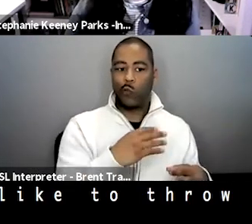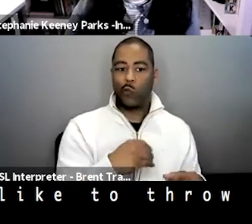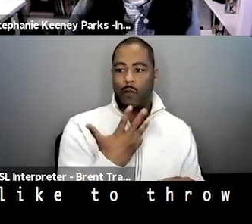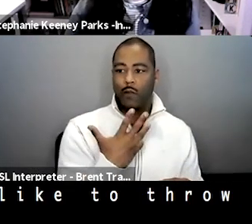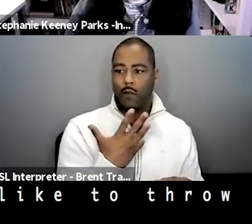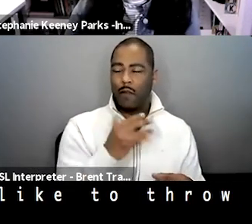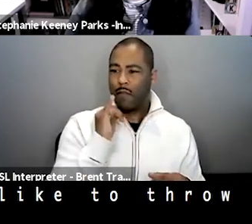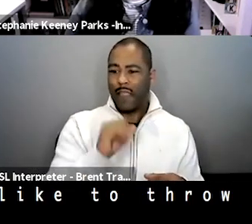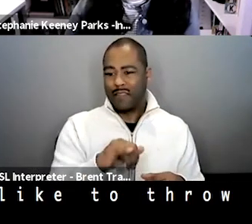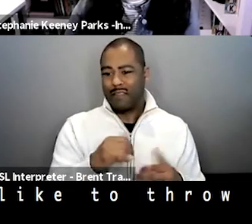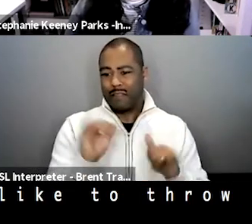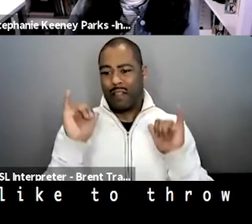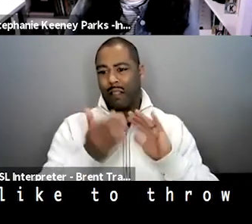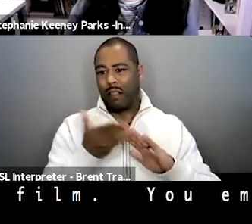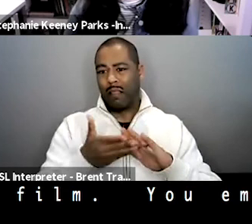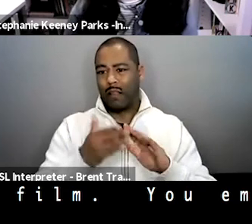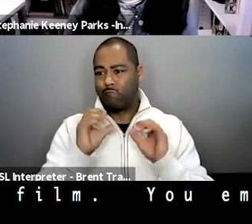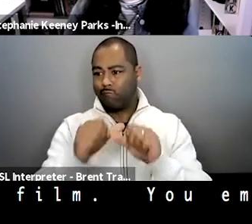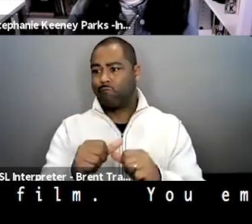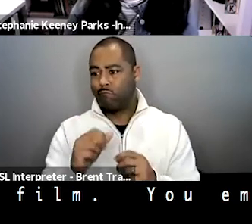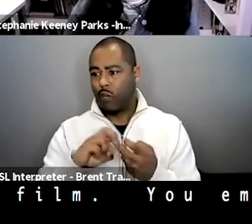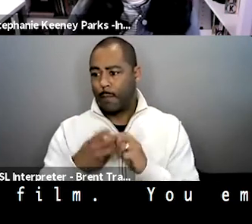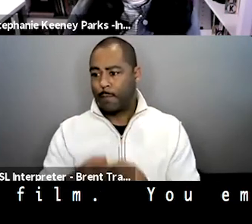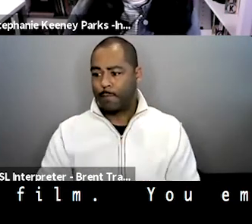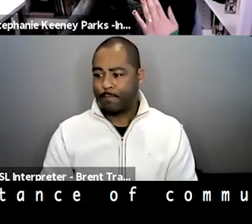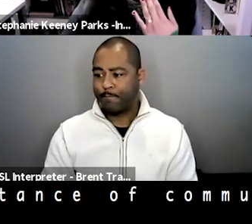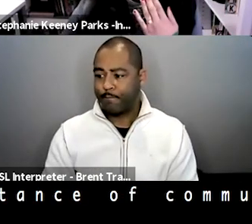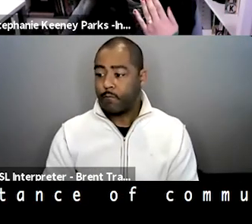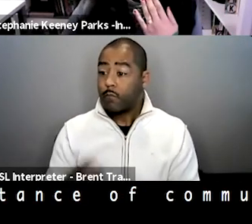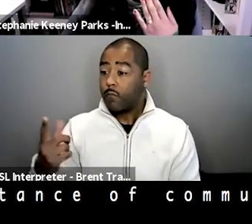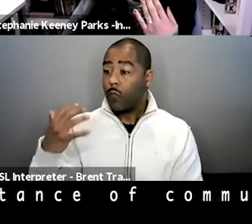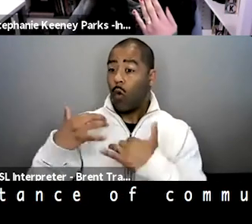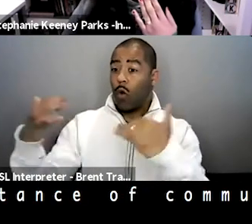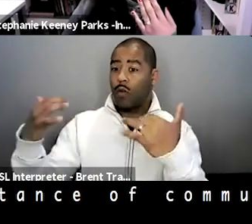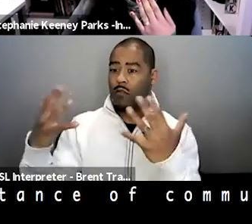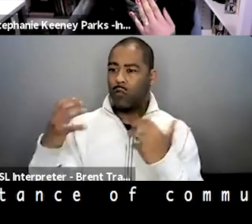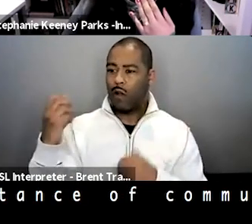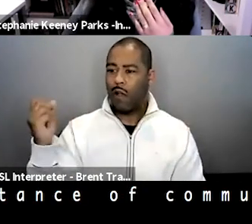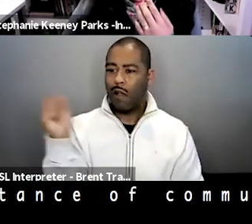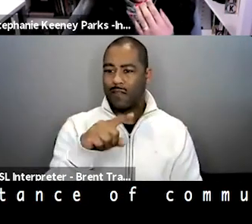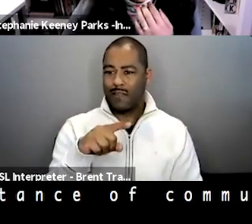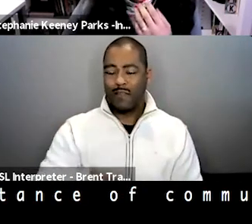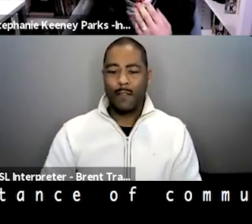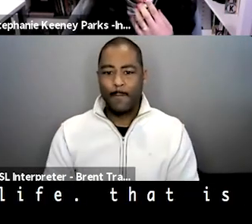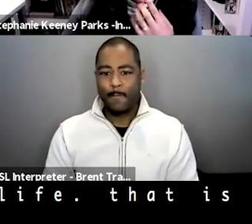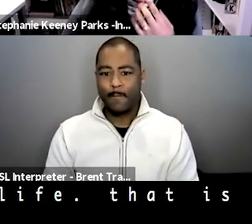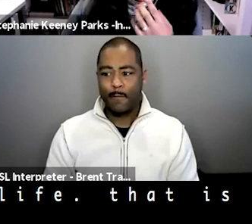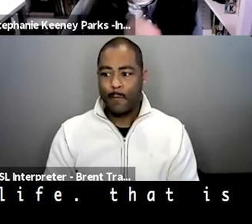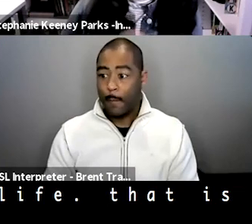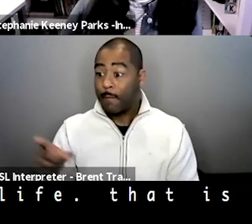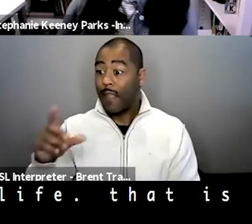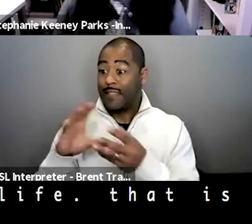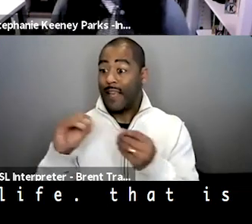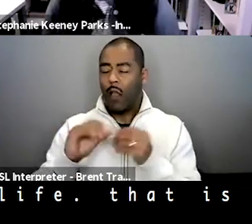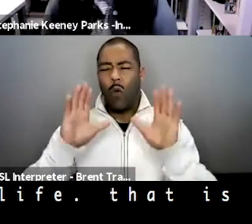have a great question from an audience member that I'd like to throw your way. Wonderful film. You emphasize